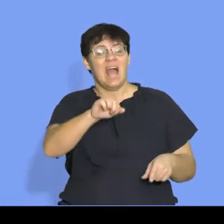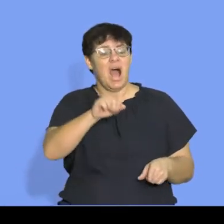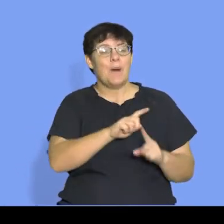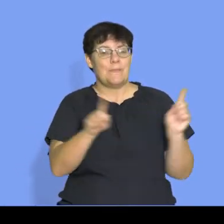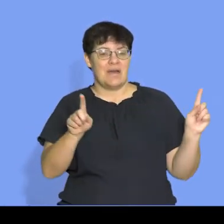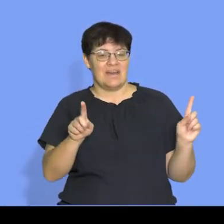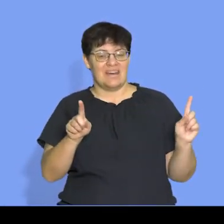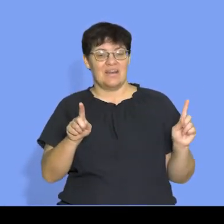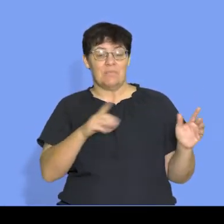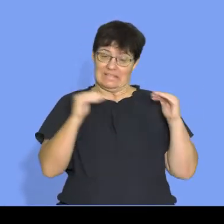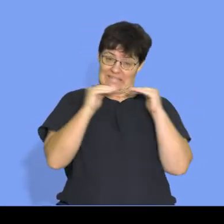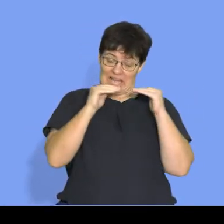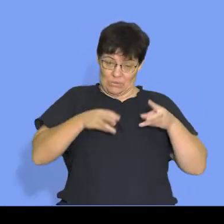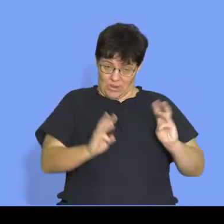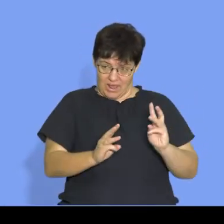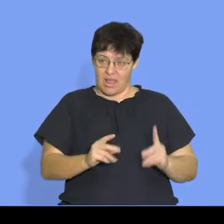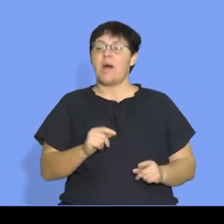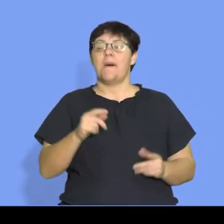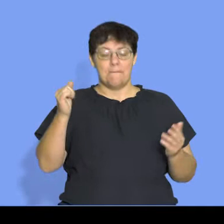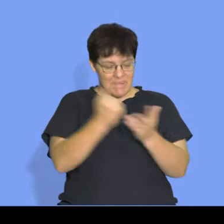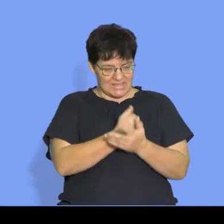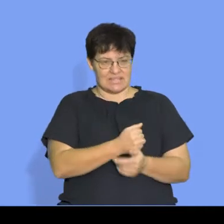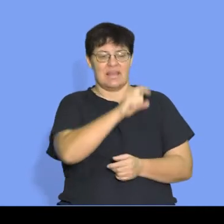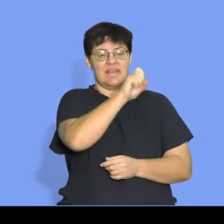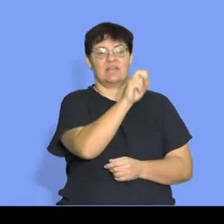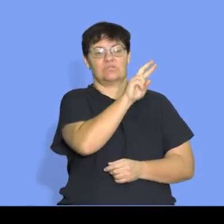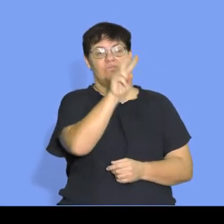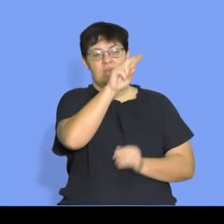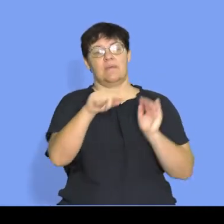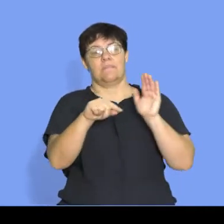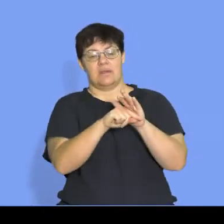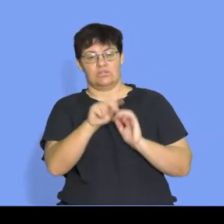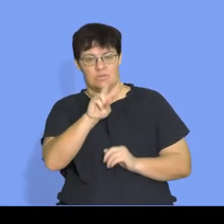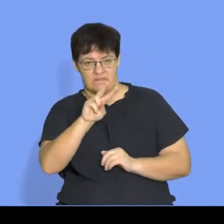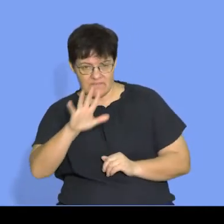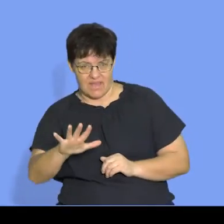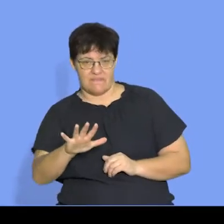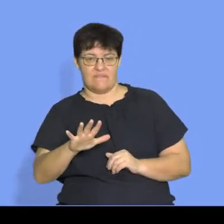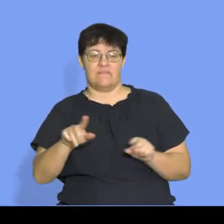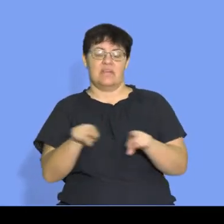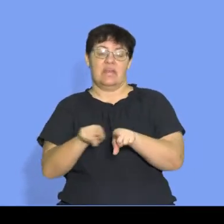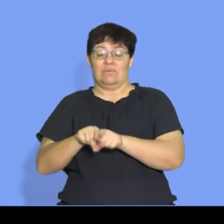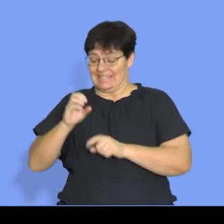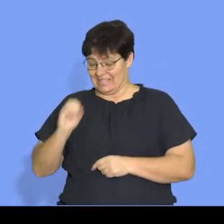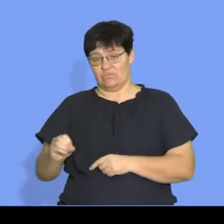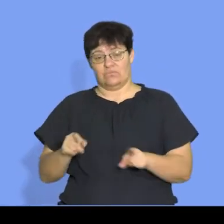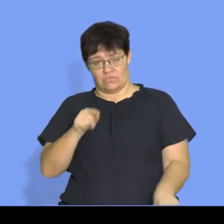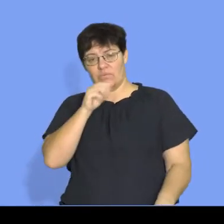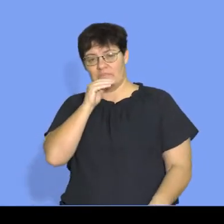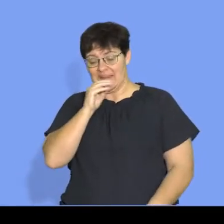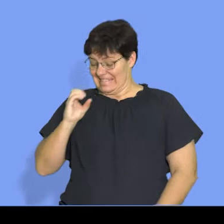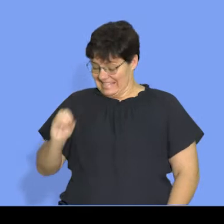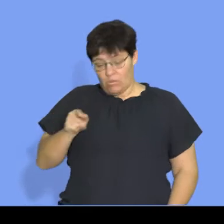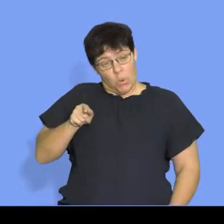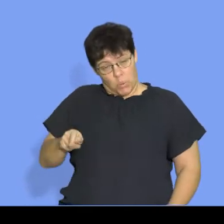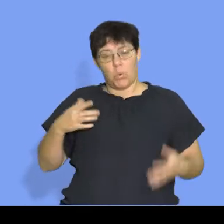write this as standard form, then it becomes x squared minus 25 equal to 0. This 0 here is